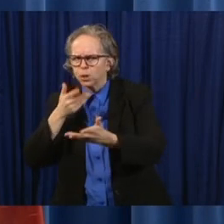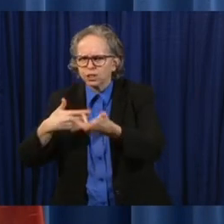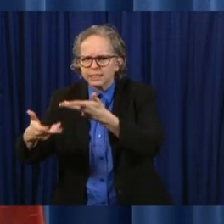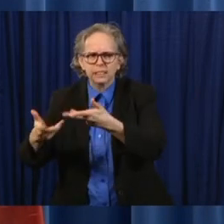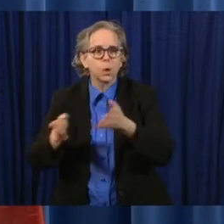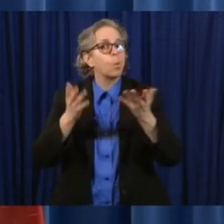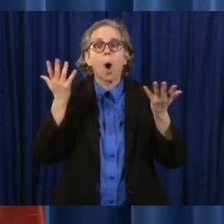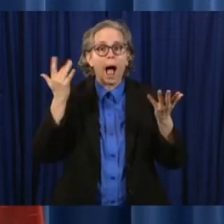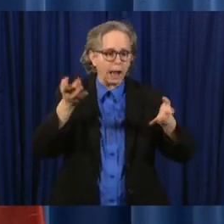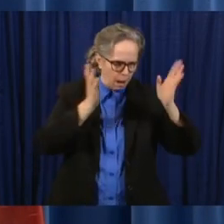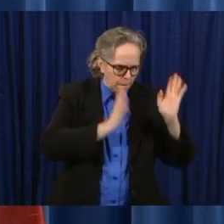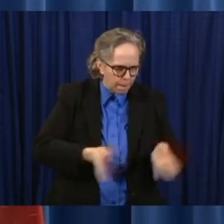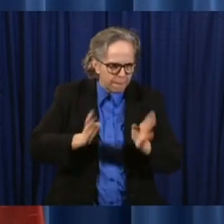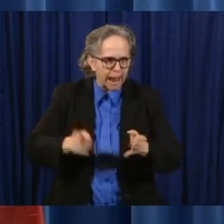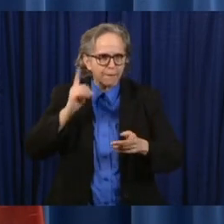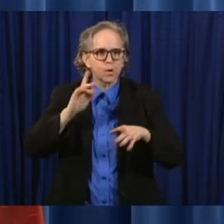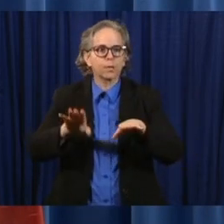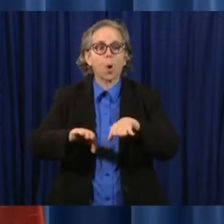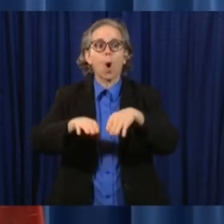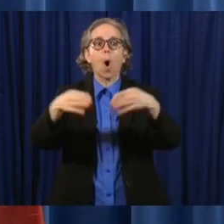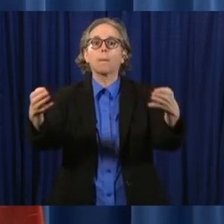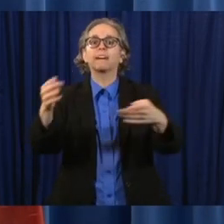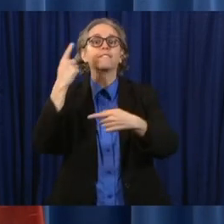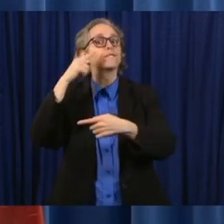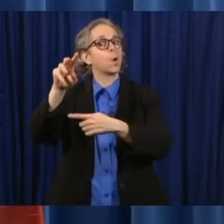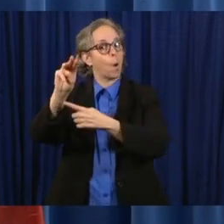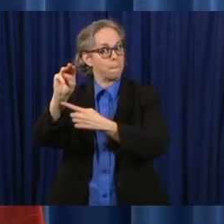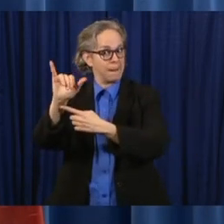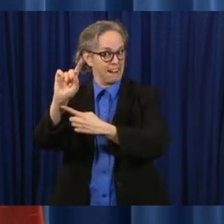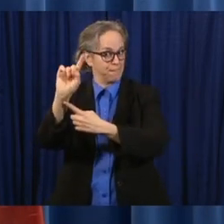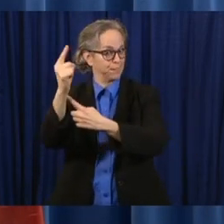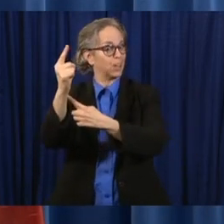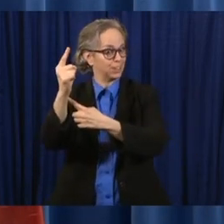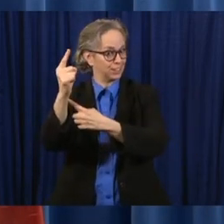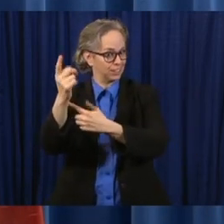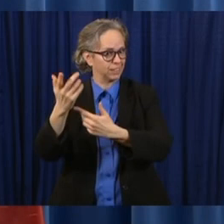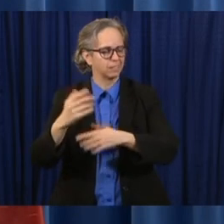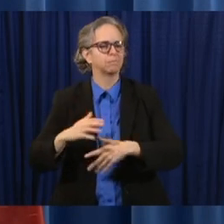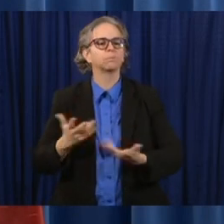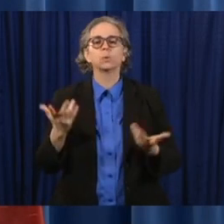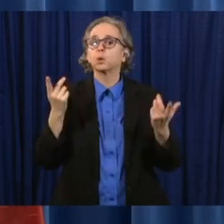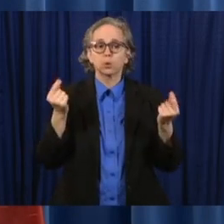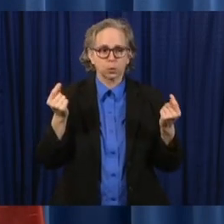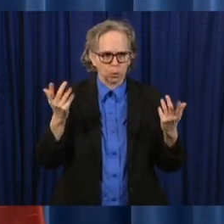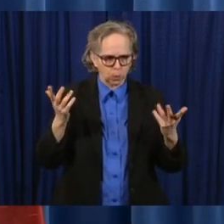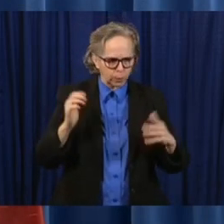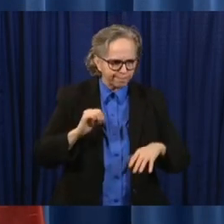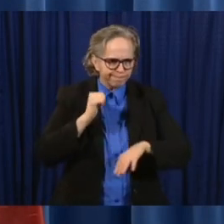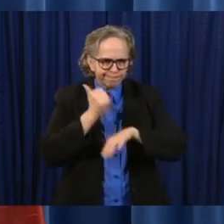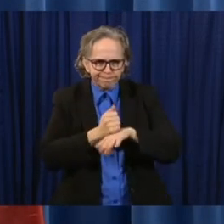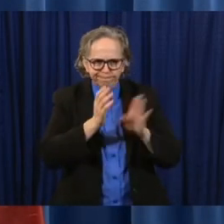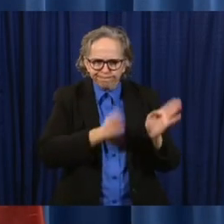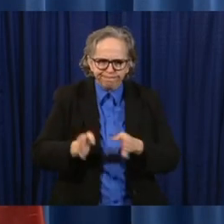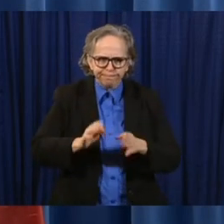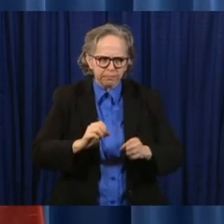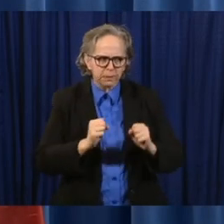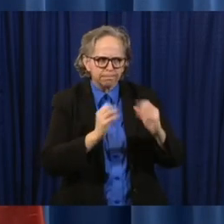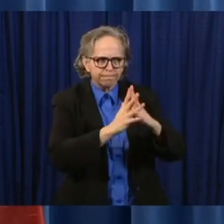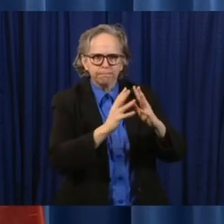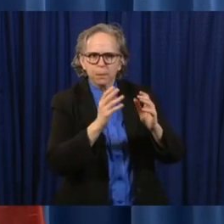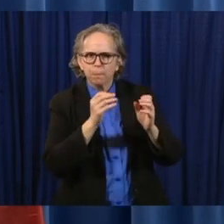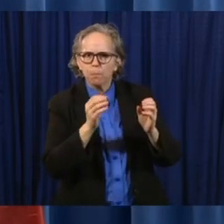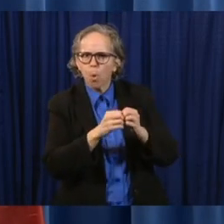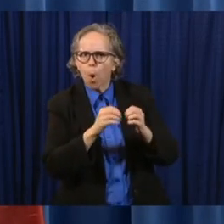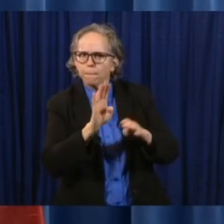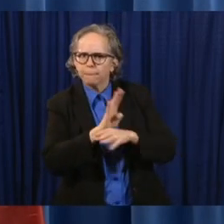March 1 as we begin the pathway to have more businesses come back online and more people get the opportunity